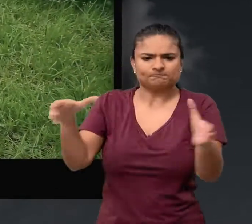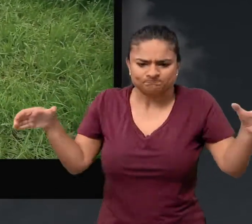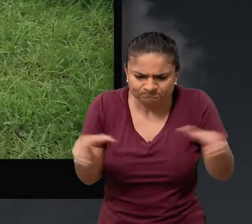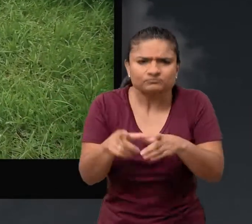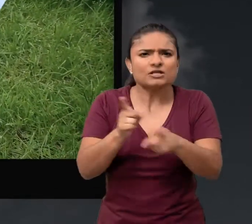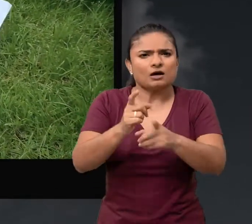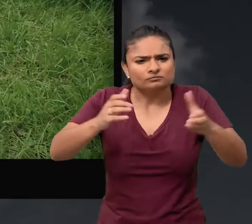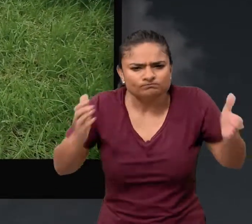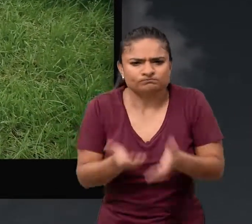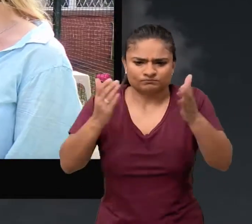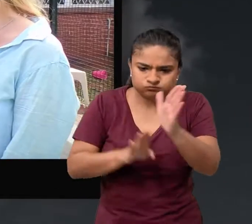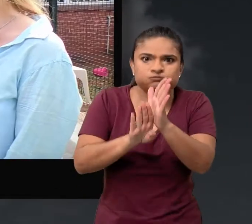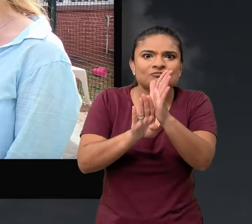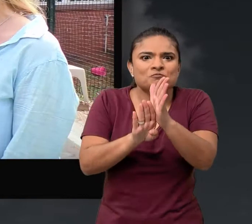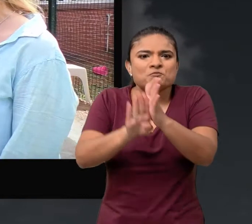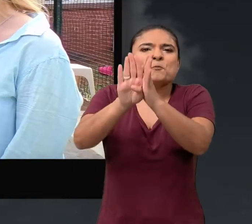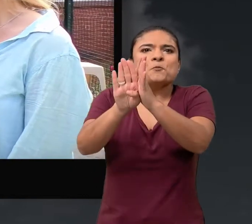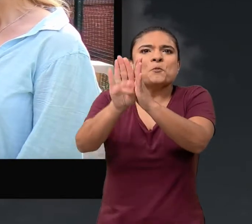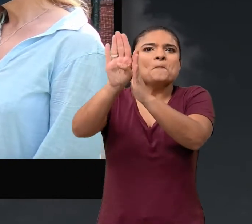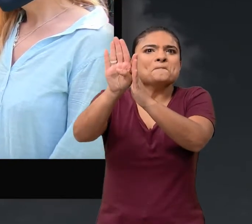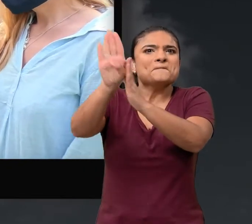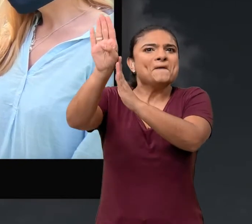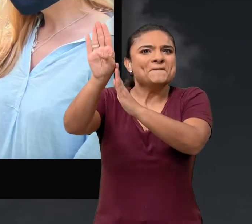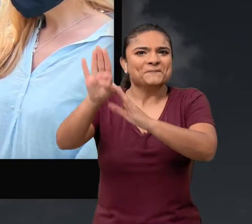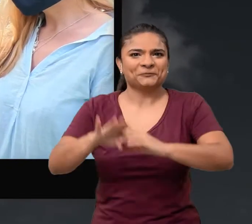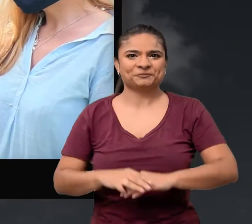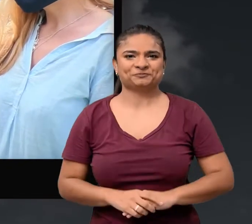me spearheading it, and we went from strength to strength.